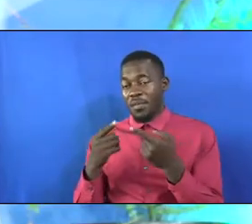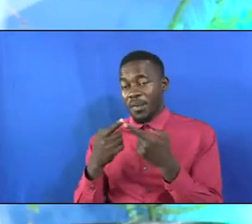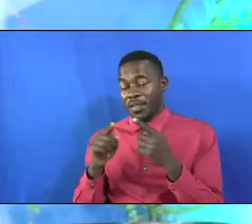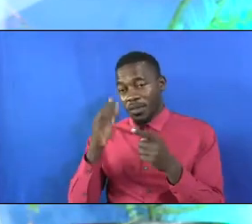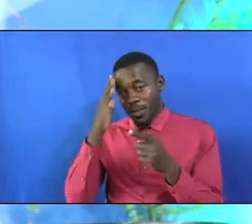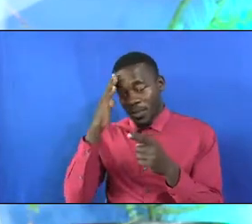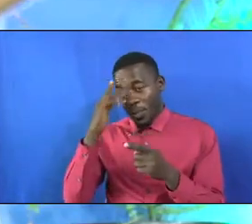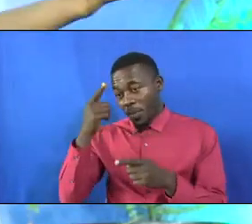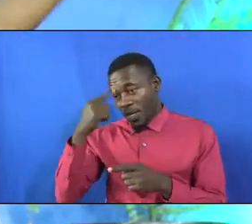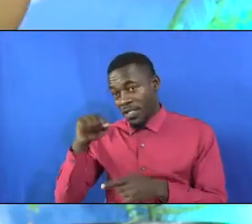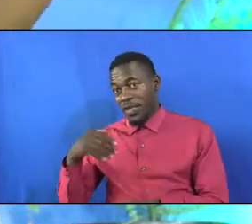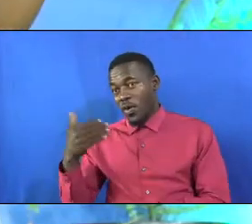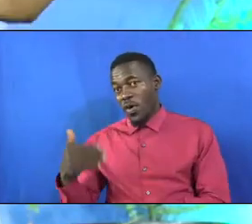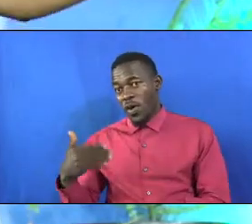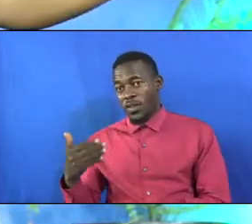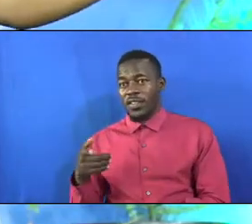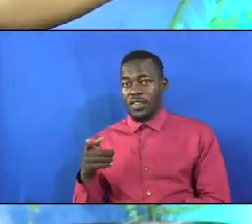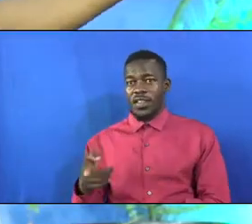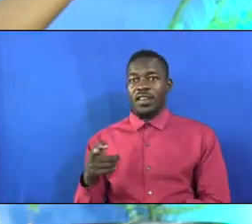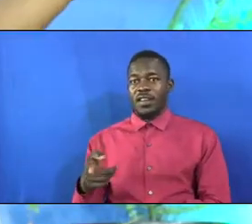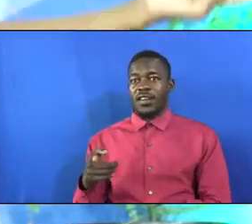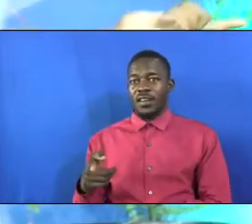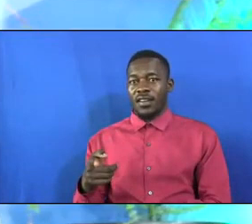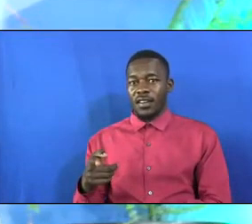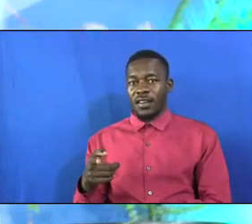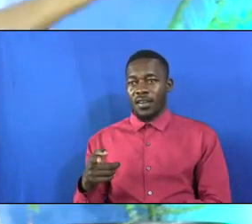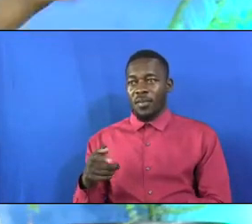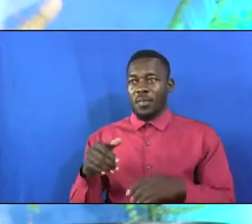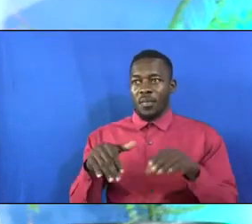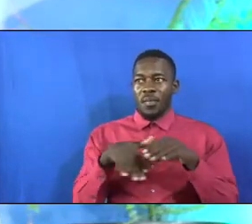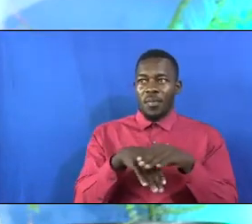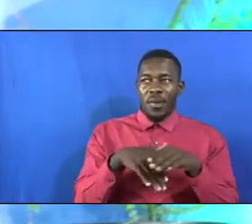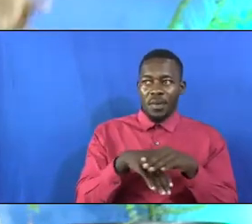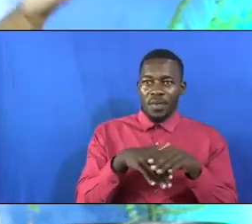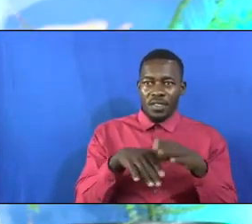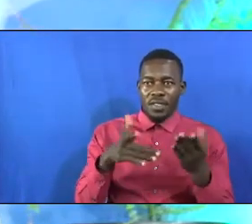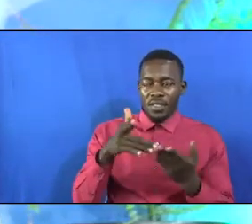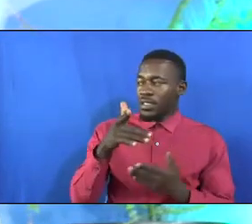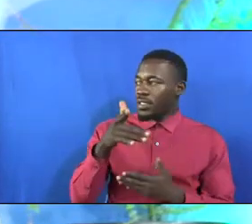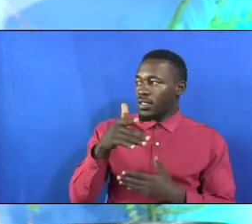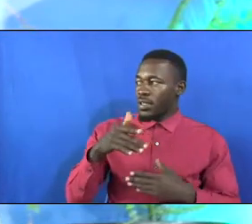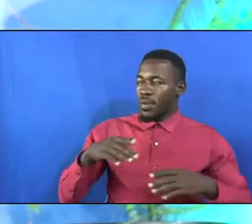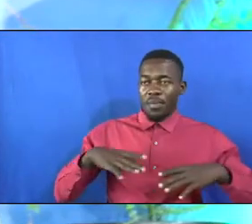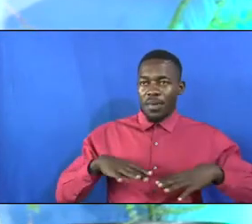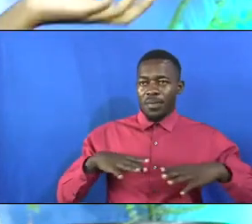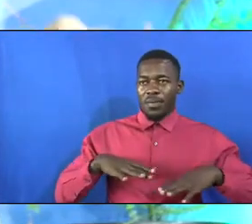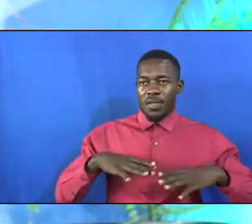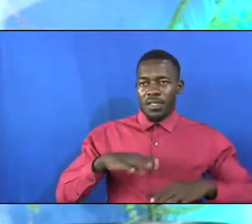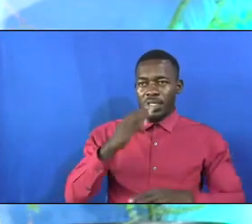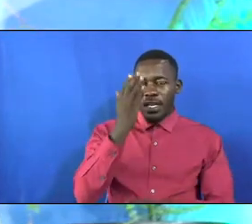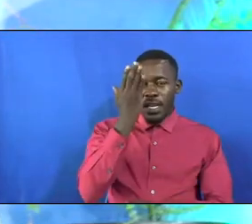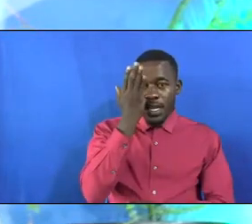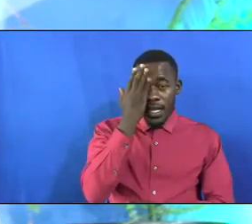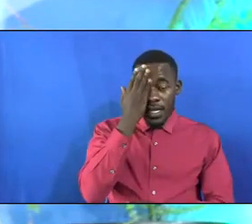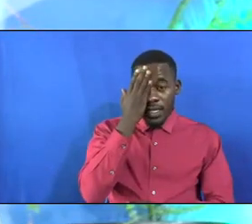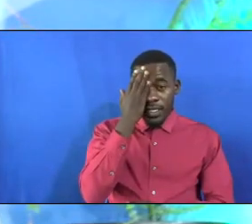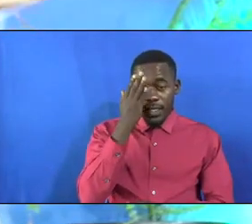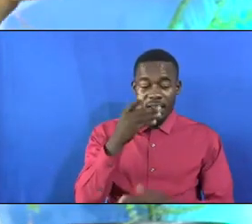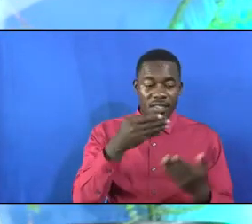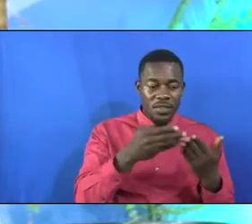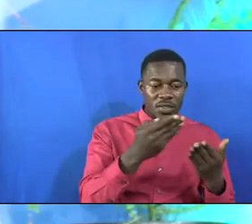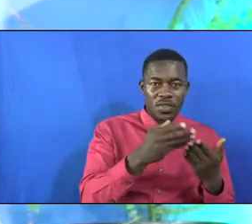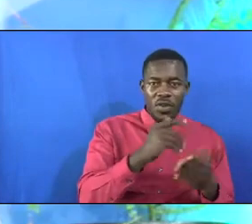that says a fifth of your produce is supposed to be given to the state. Does it mean he doesn't understand where this policy came